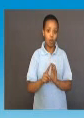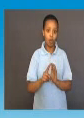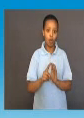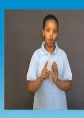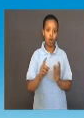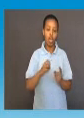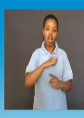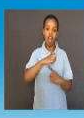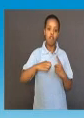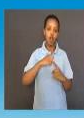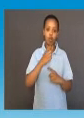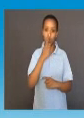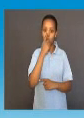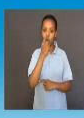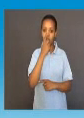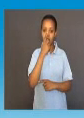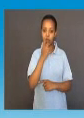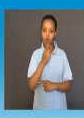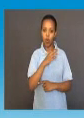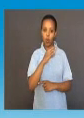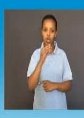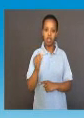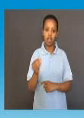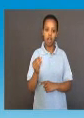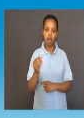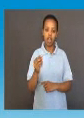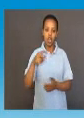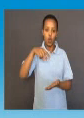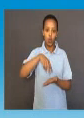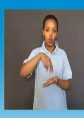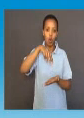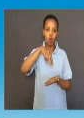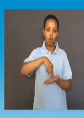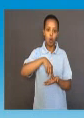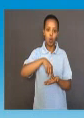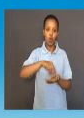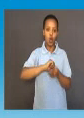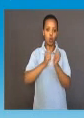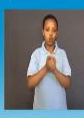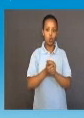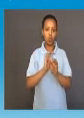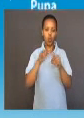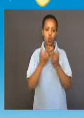adapted to the world and have survived the changes.